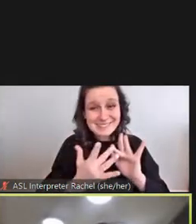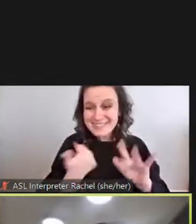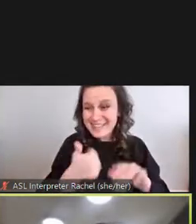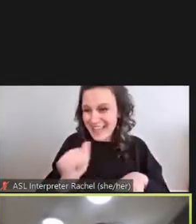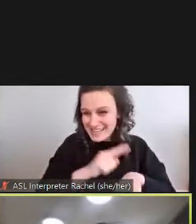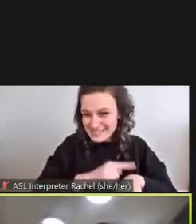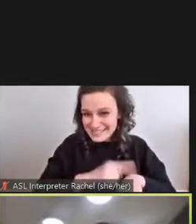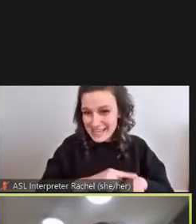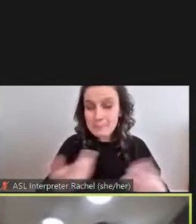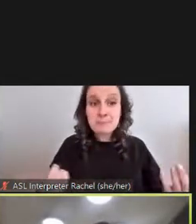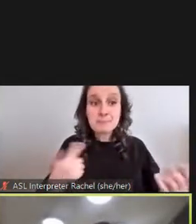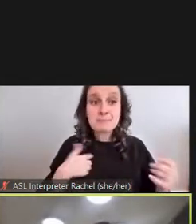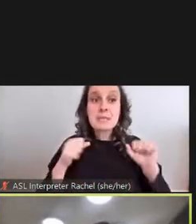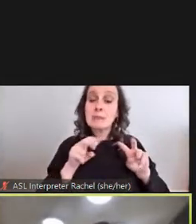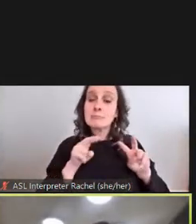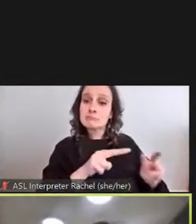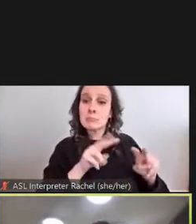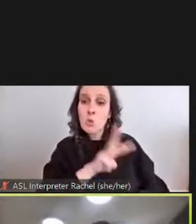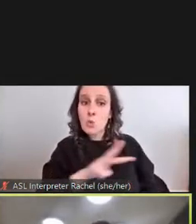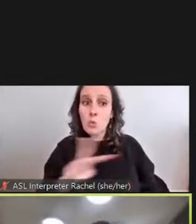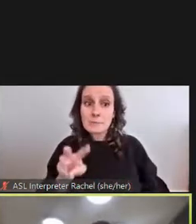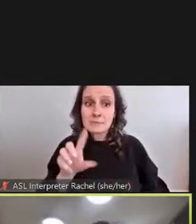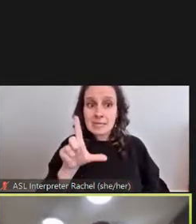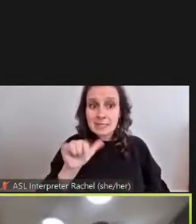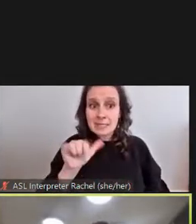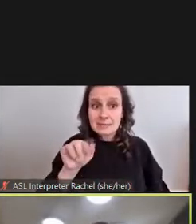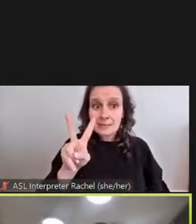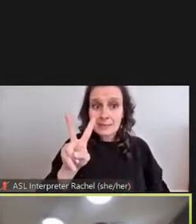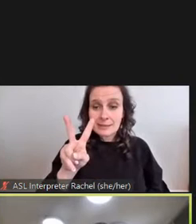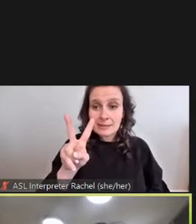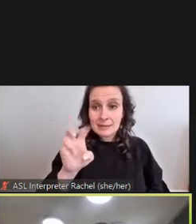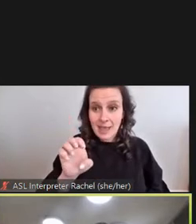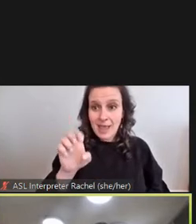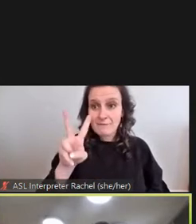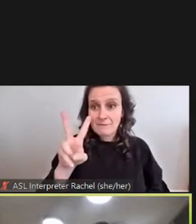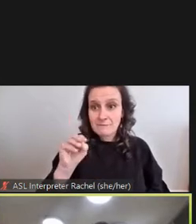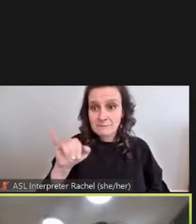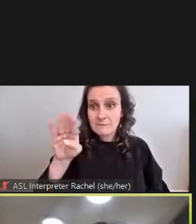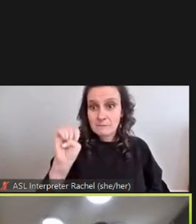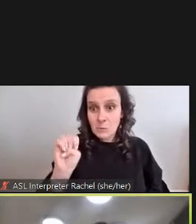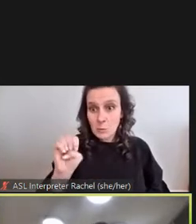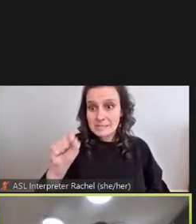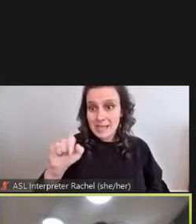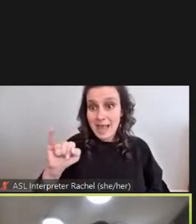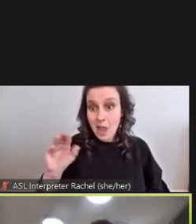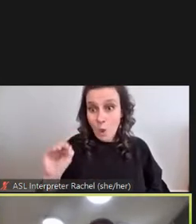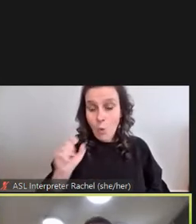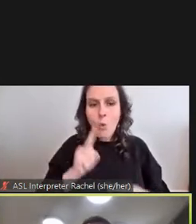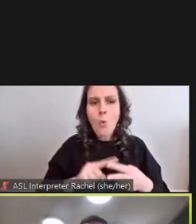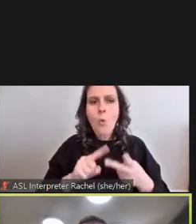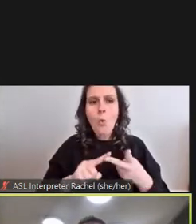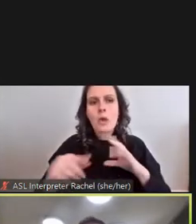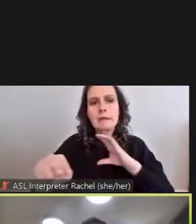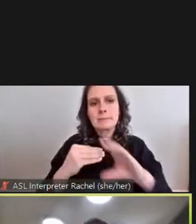can simply go to our website, livevoice.io, or also just write me at